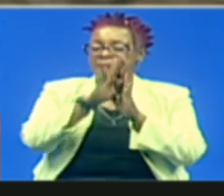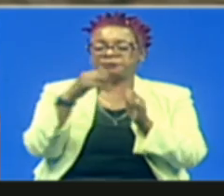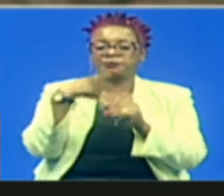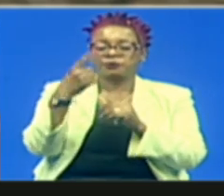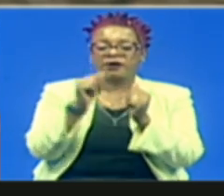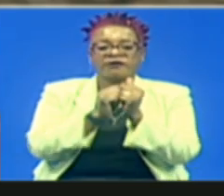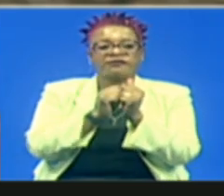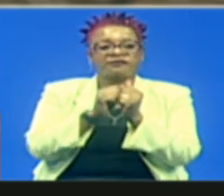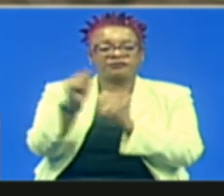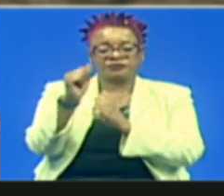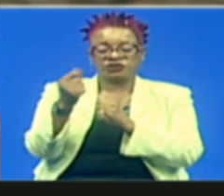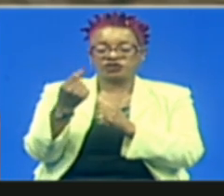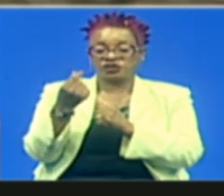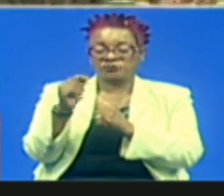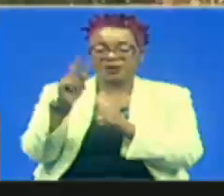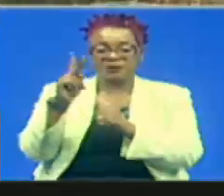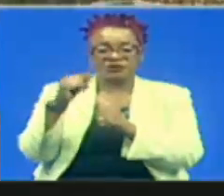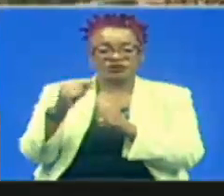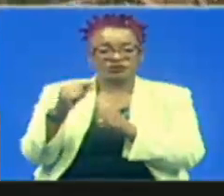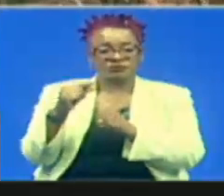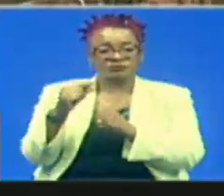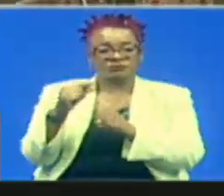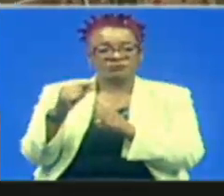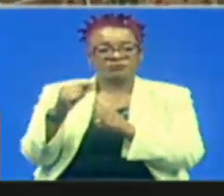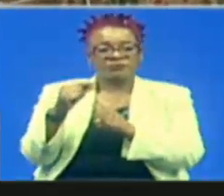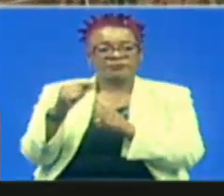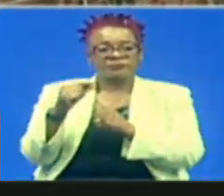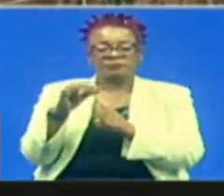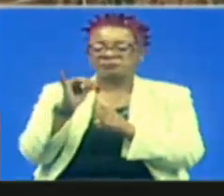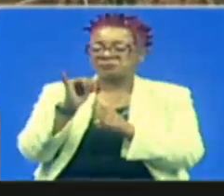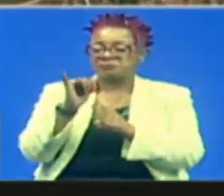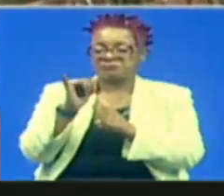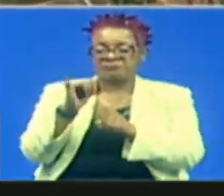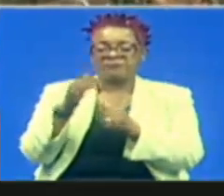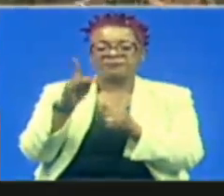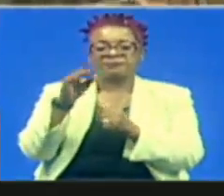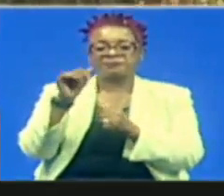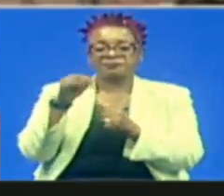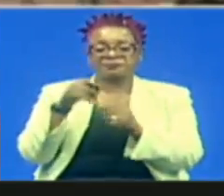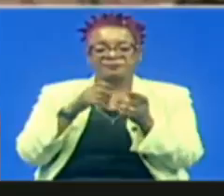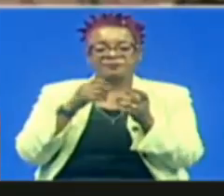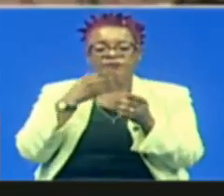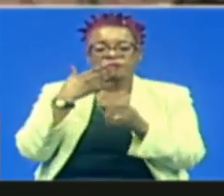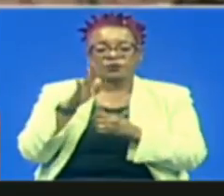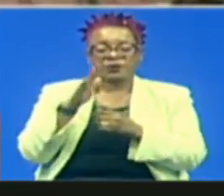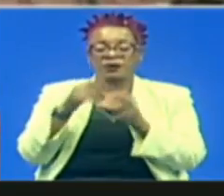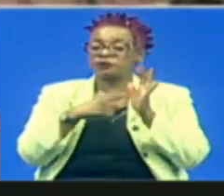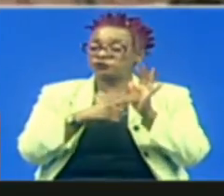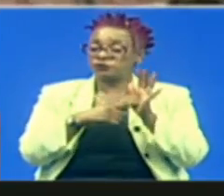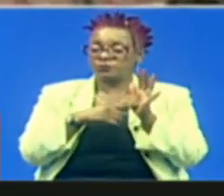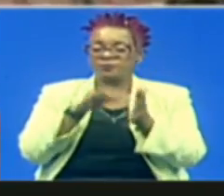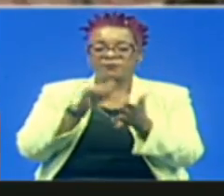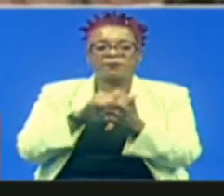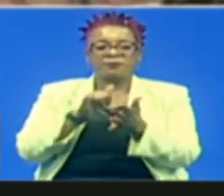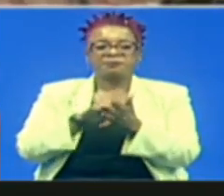115 shillings per kilogram. The latest data from the Sugar Directorate indicates that the volumes shipped in the country